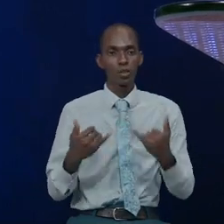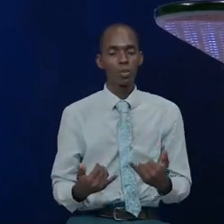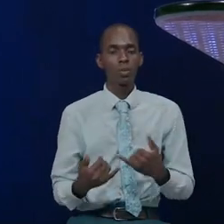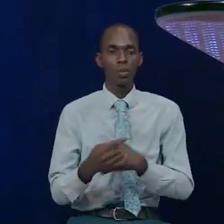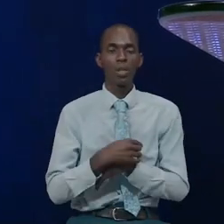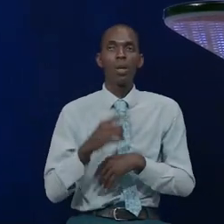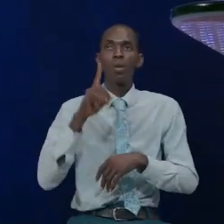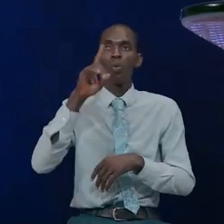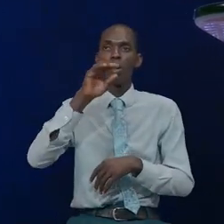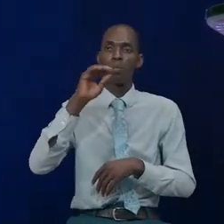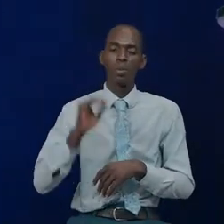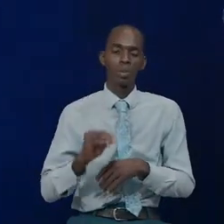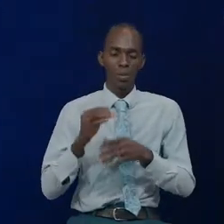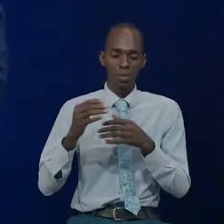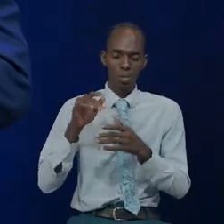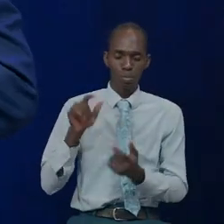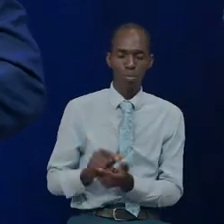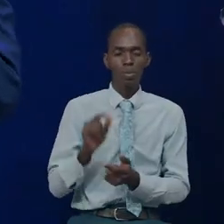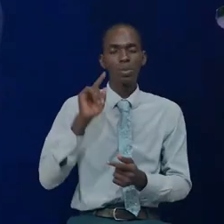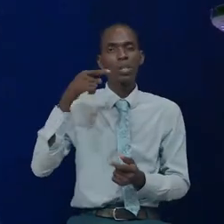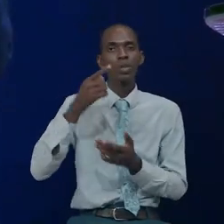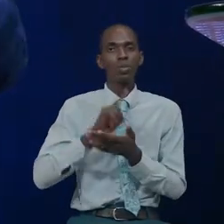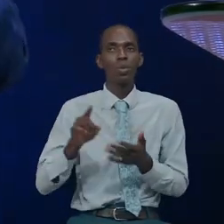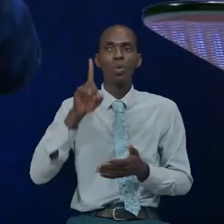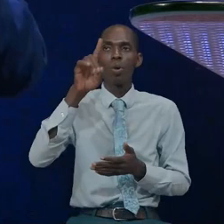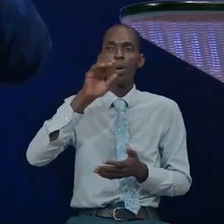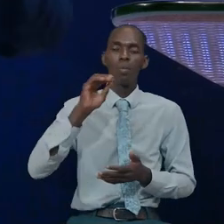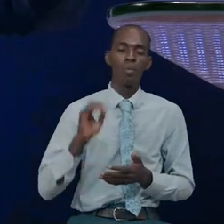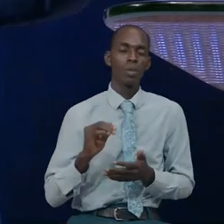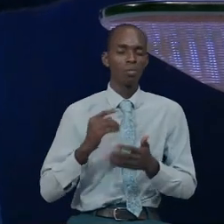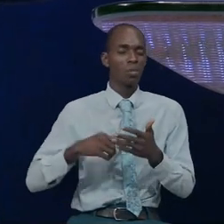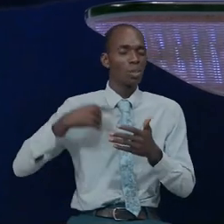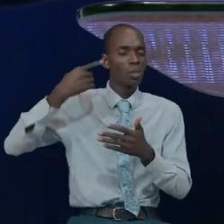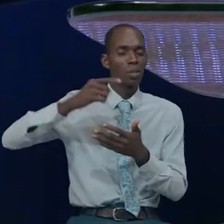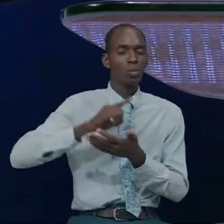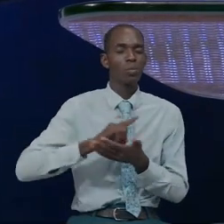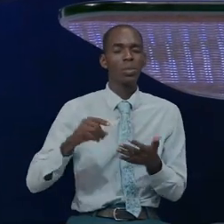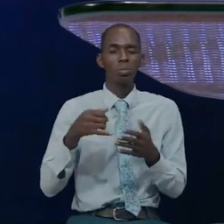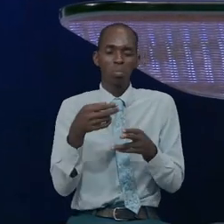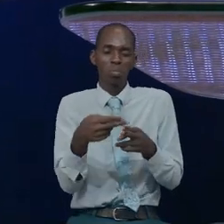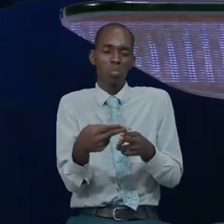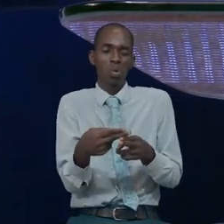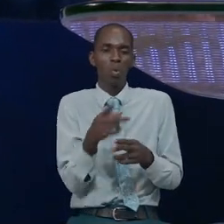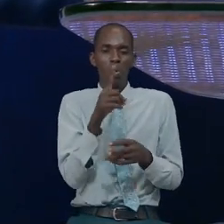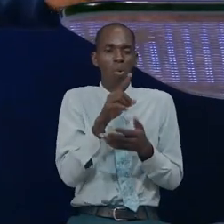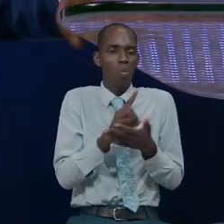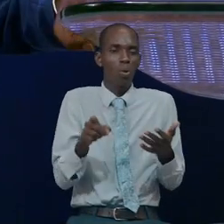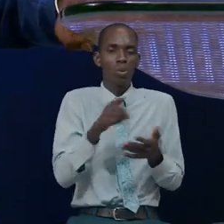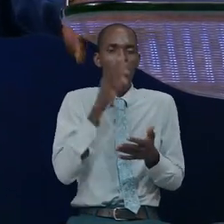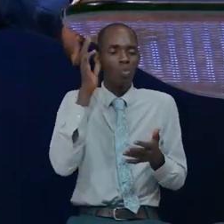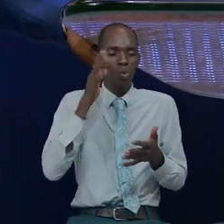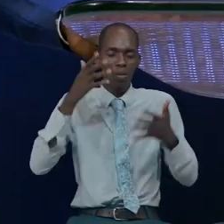week, and you drop 1% the other week, it only takes about 100 weeks, you drop